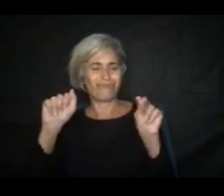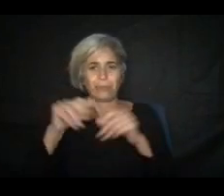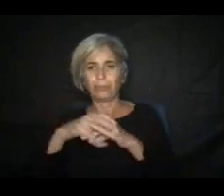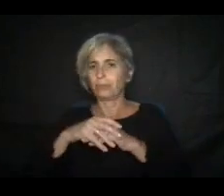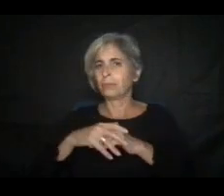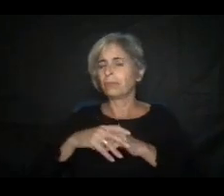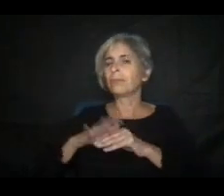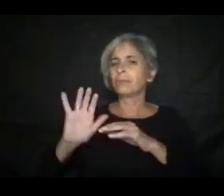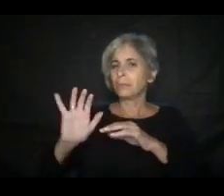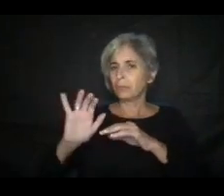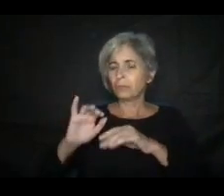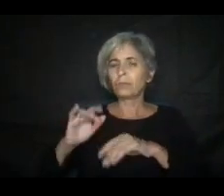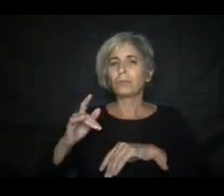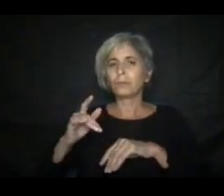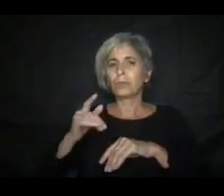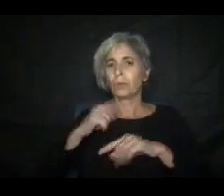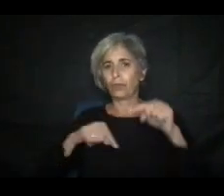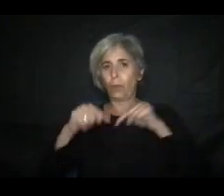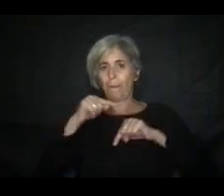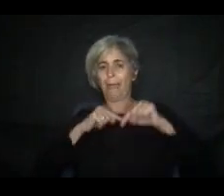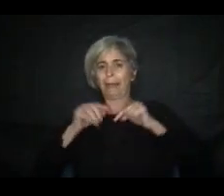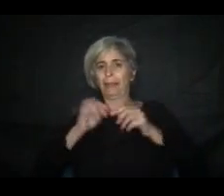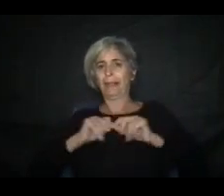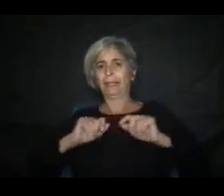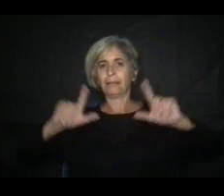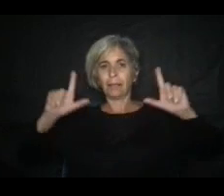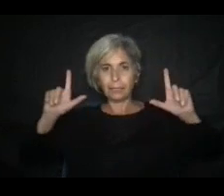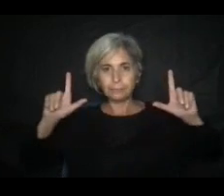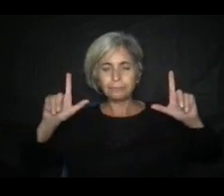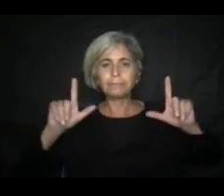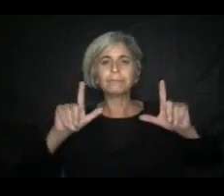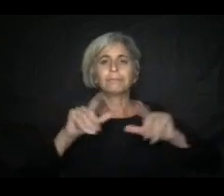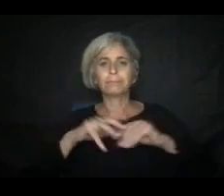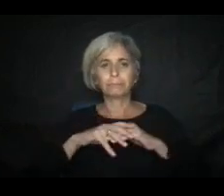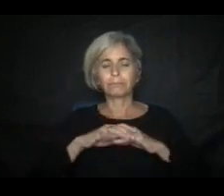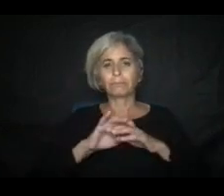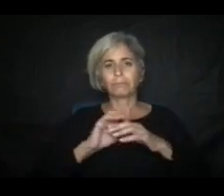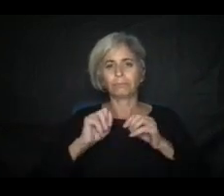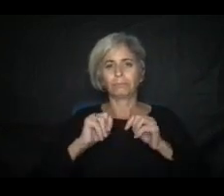Essentially, I believe I have to go back to the slide there.